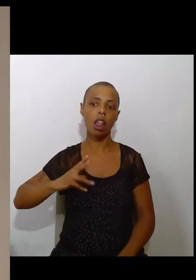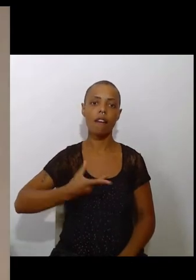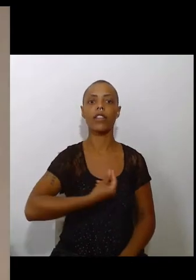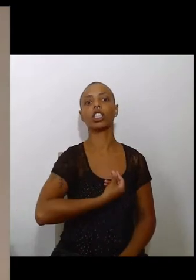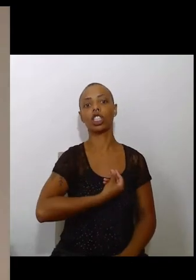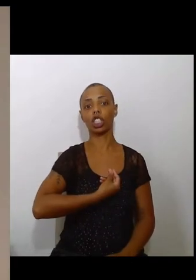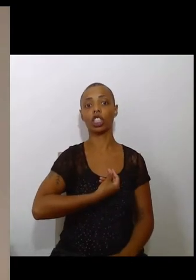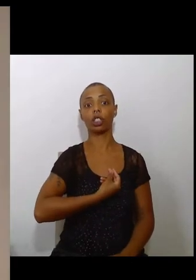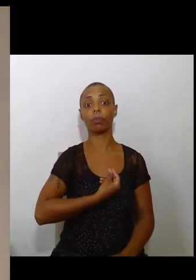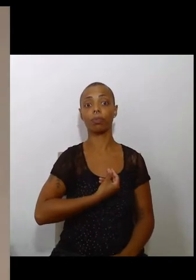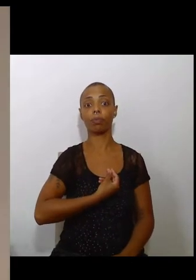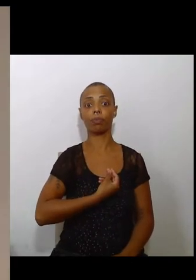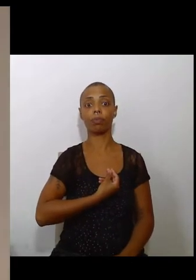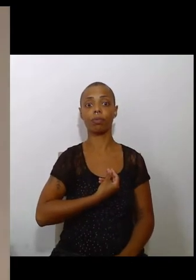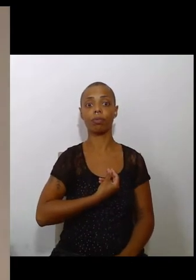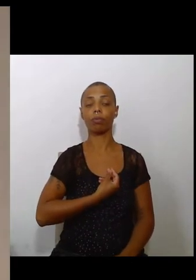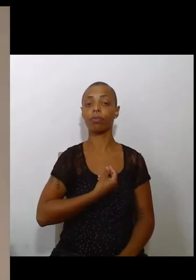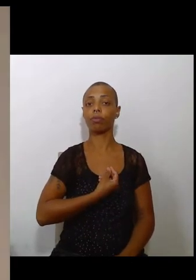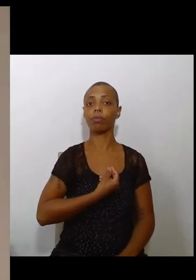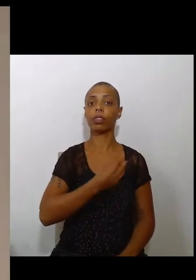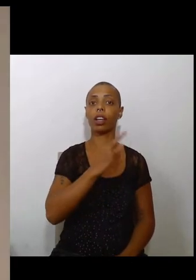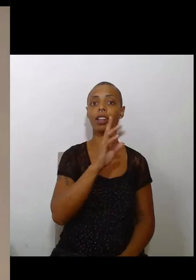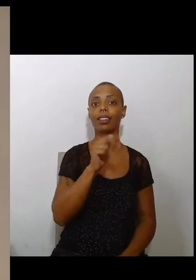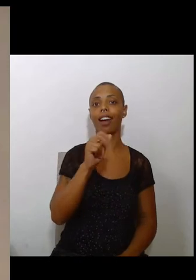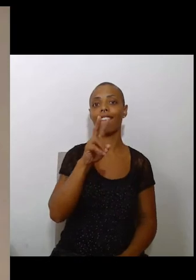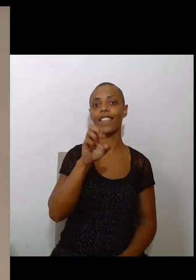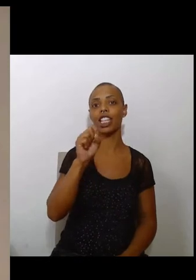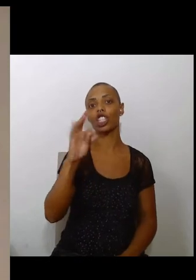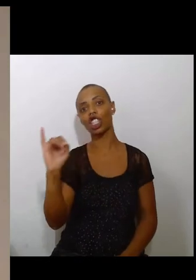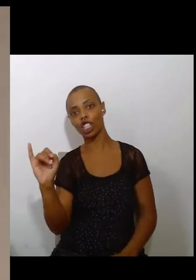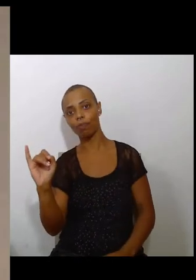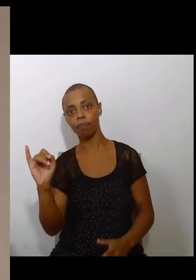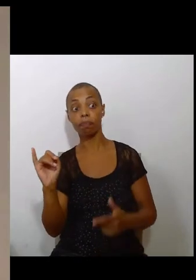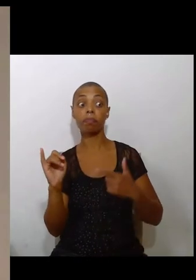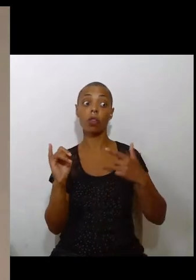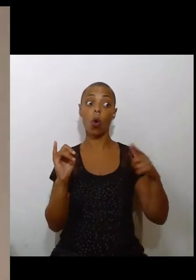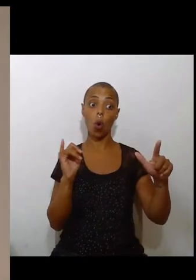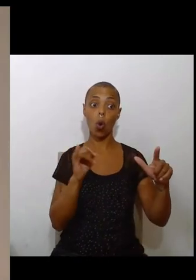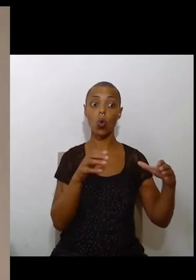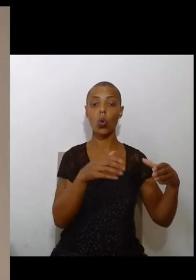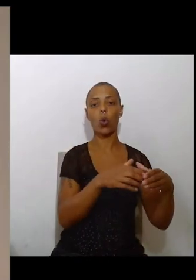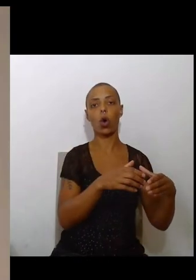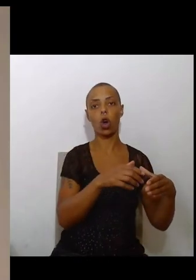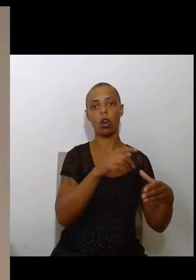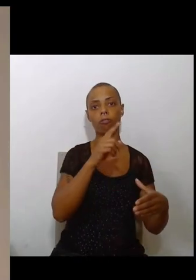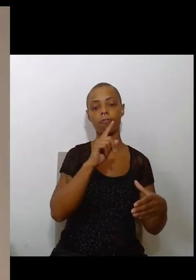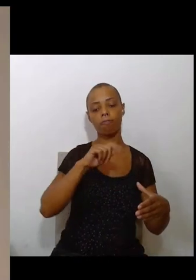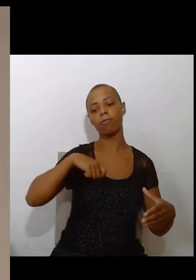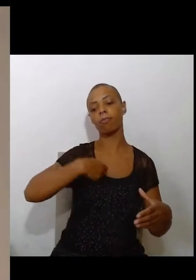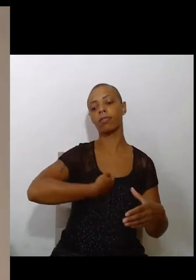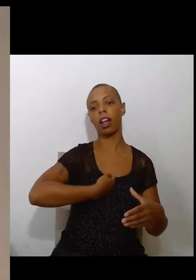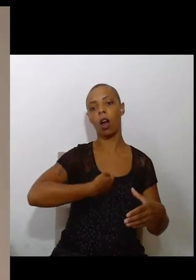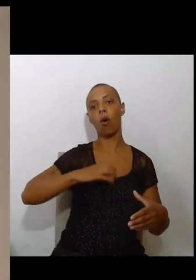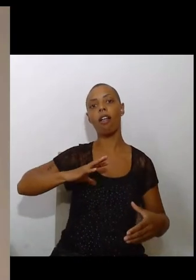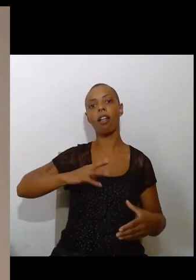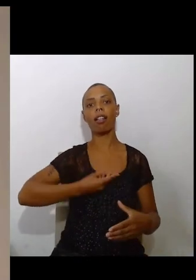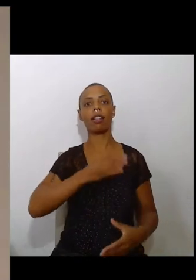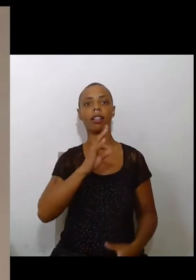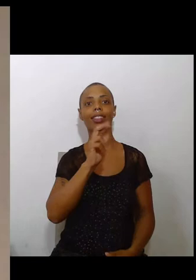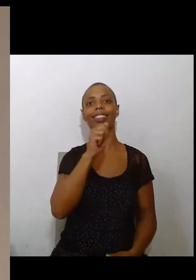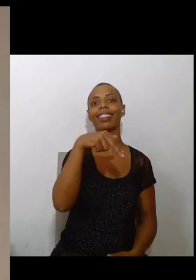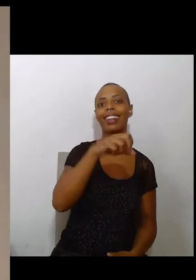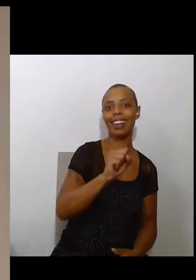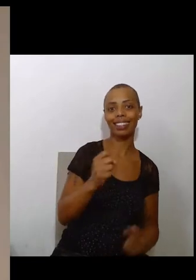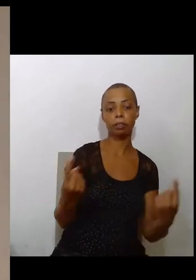themselves as Travis cheese and there's another generation that identifies with the word trans so